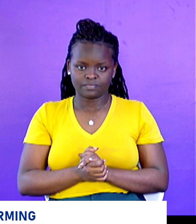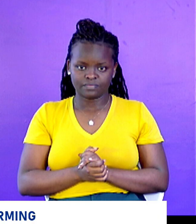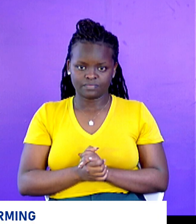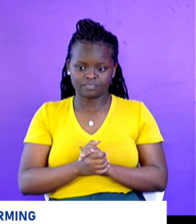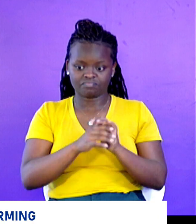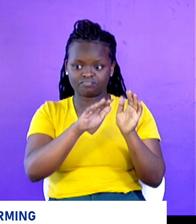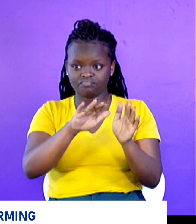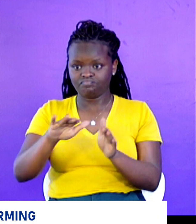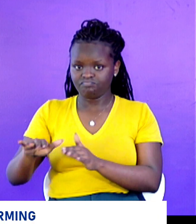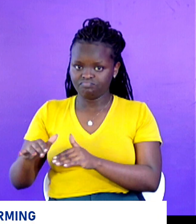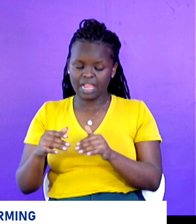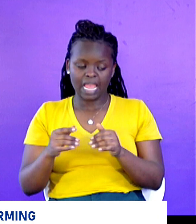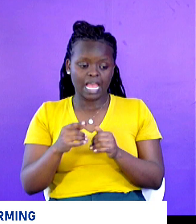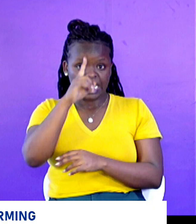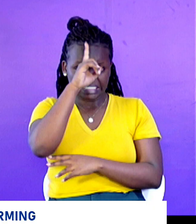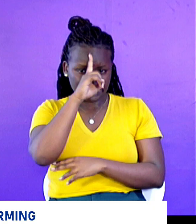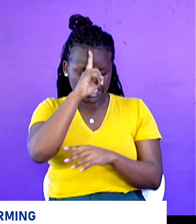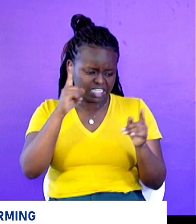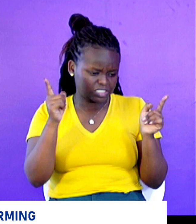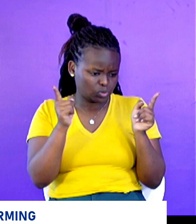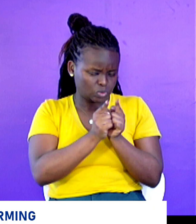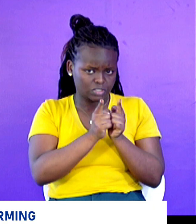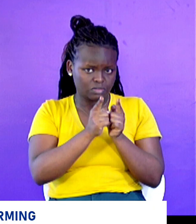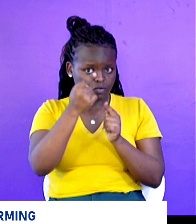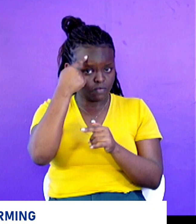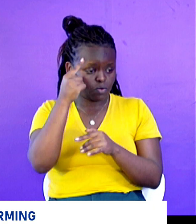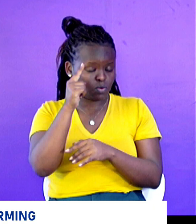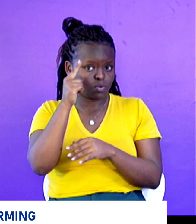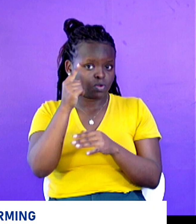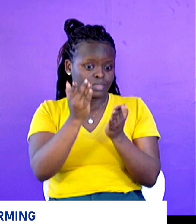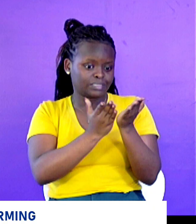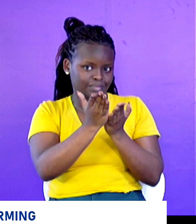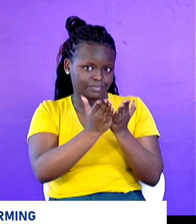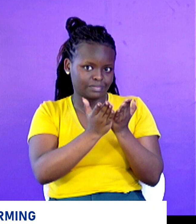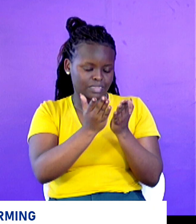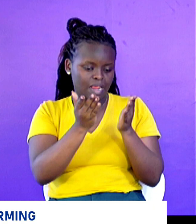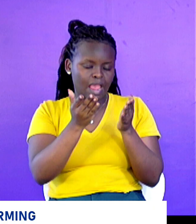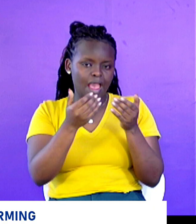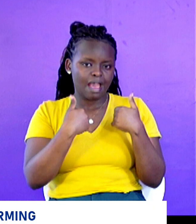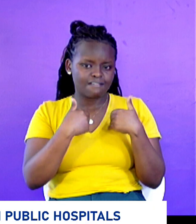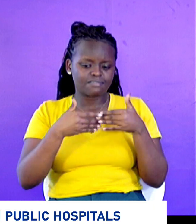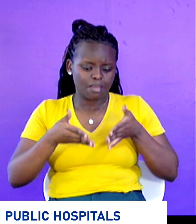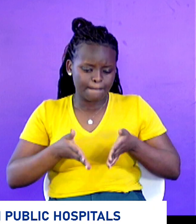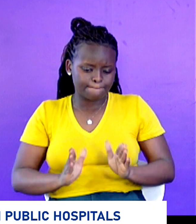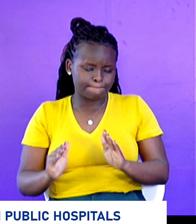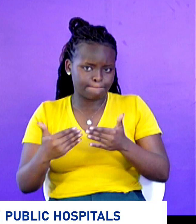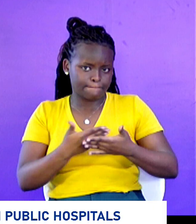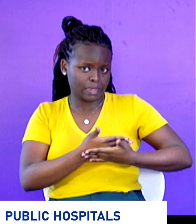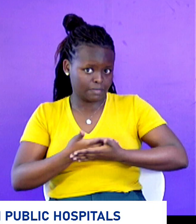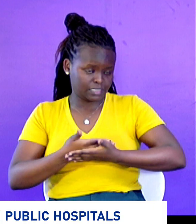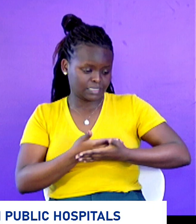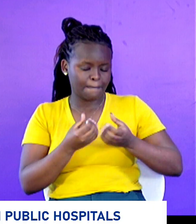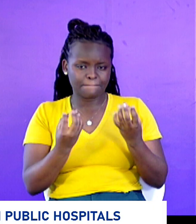A severe shortage of nursing officers in public hospitals is putting newborns at heightened risk, with many